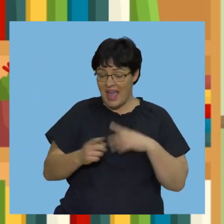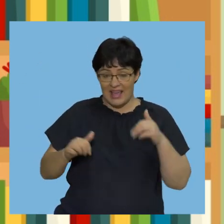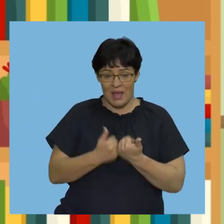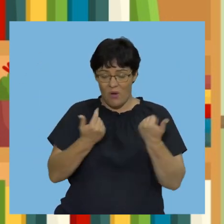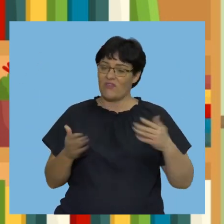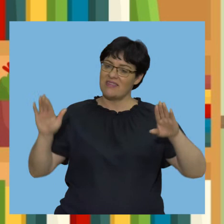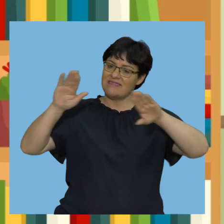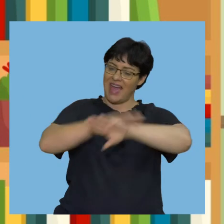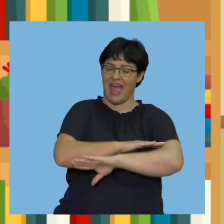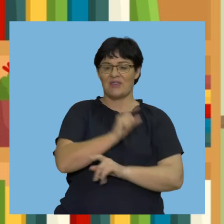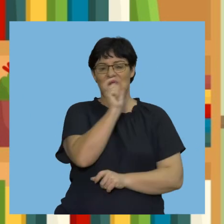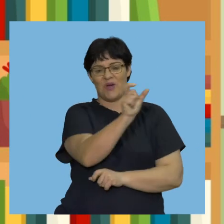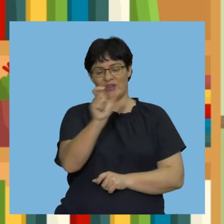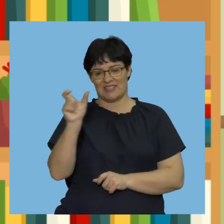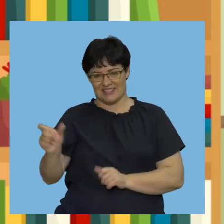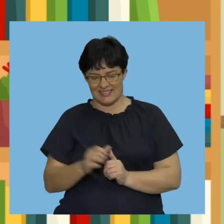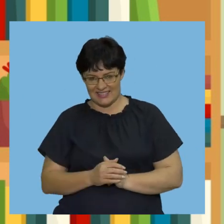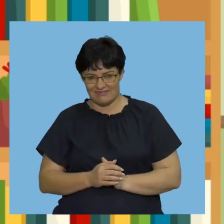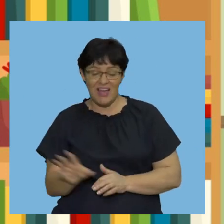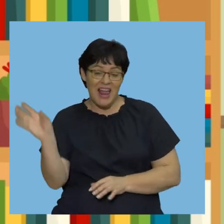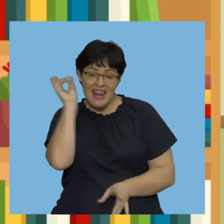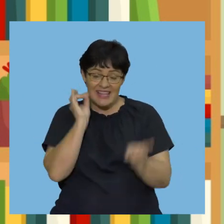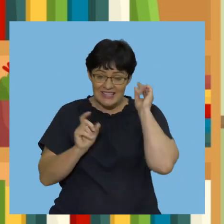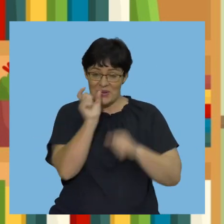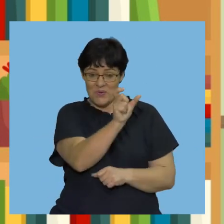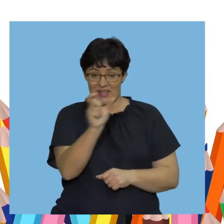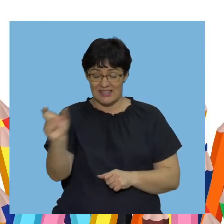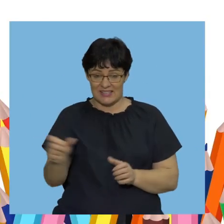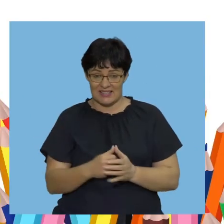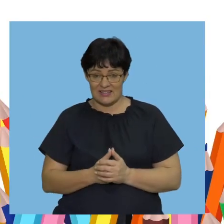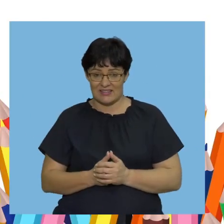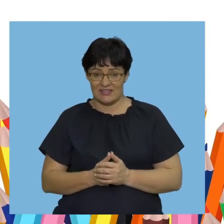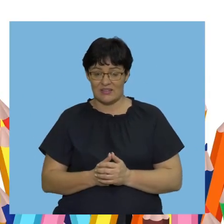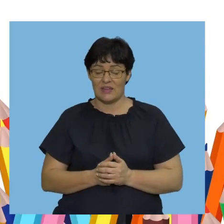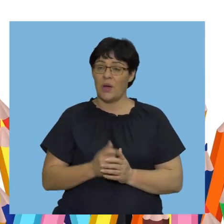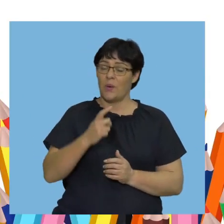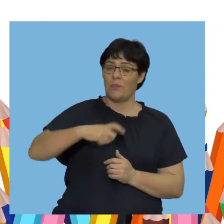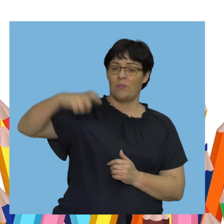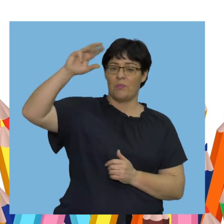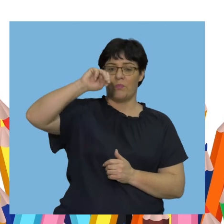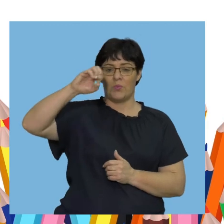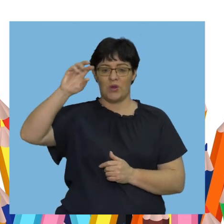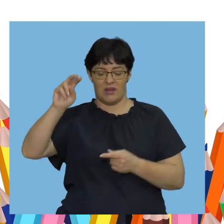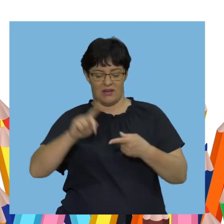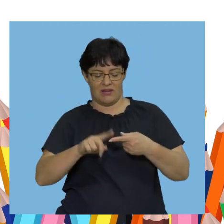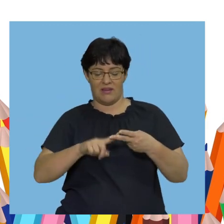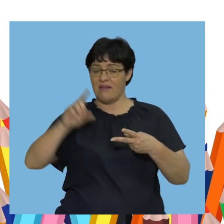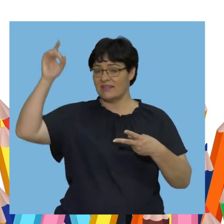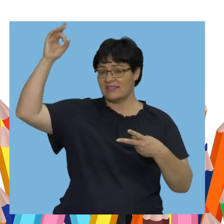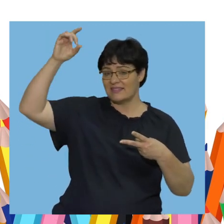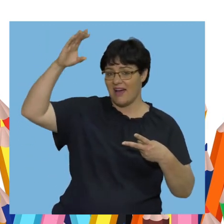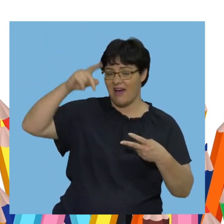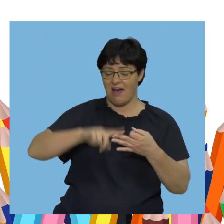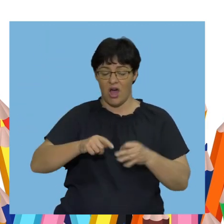nighttime words. Listen carefully to these words: moon, stars,